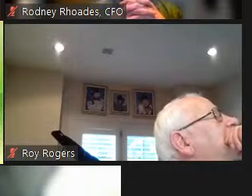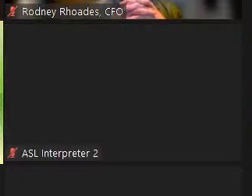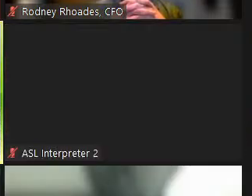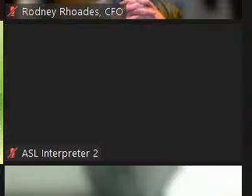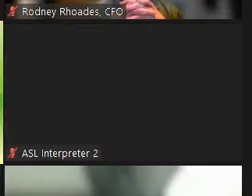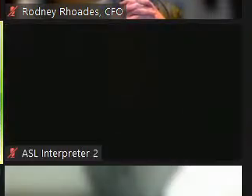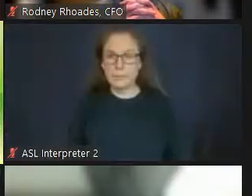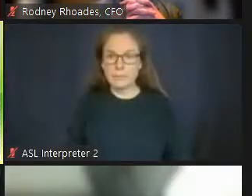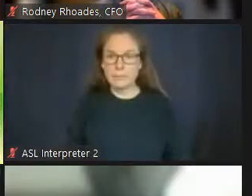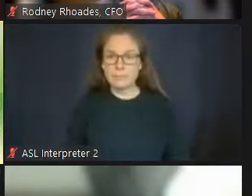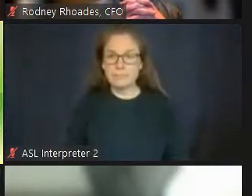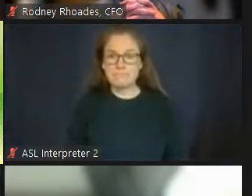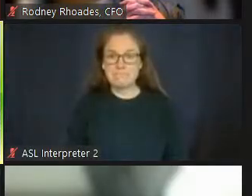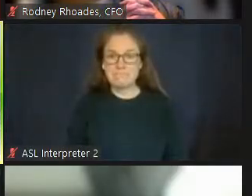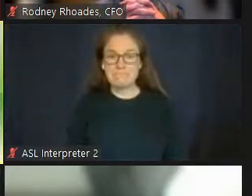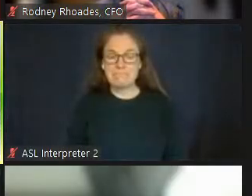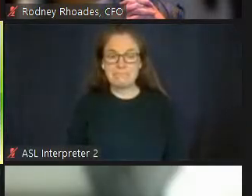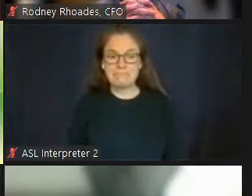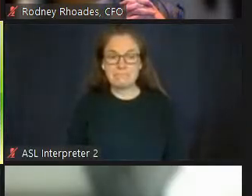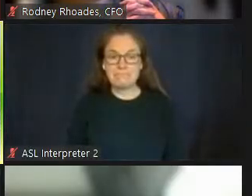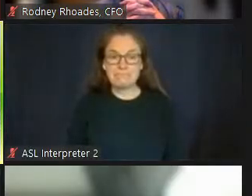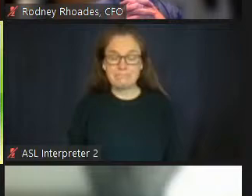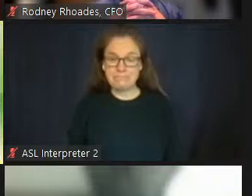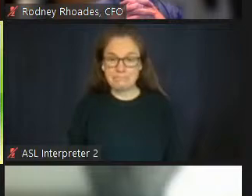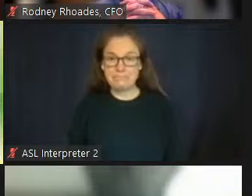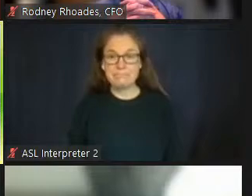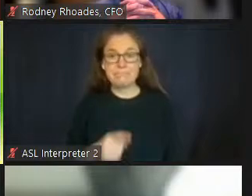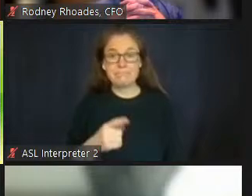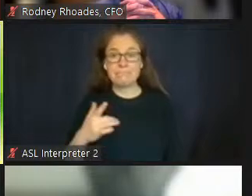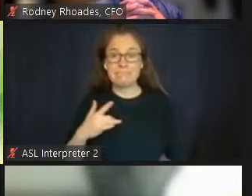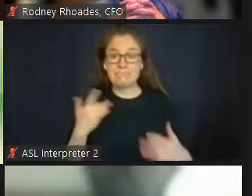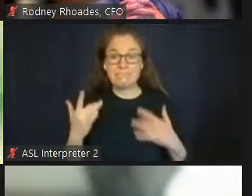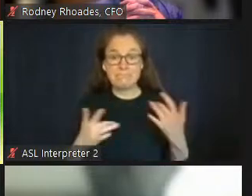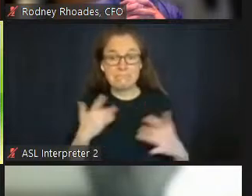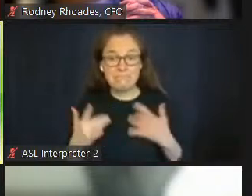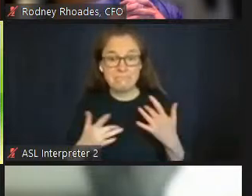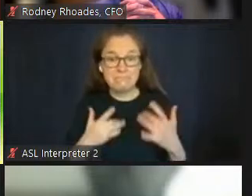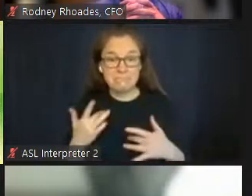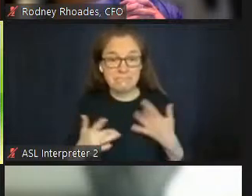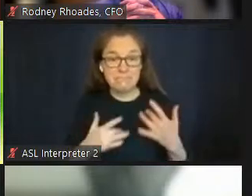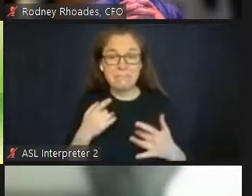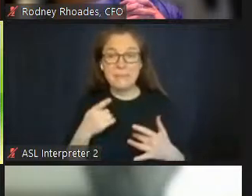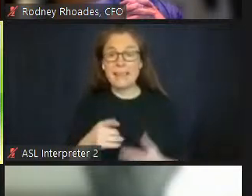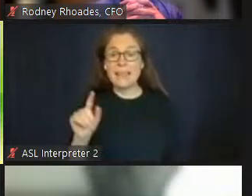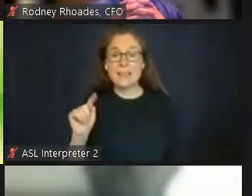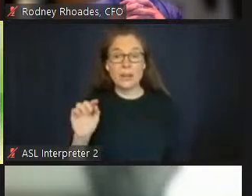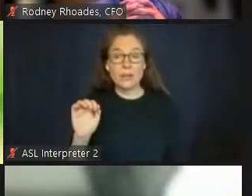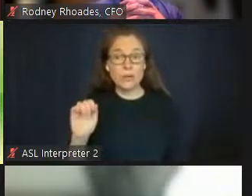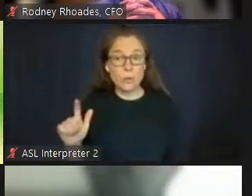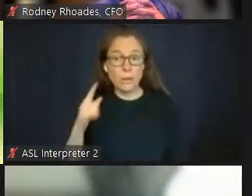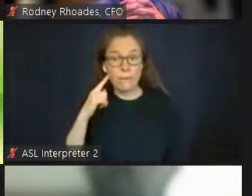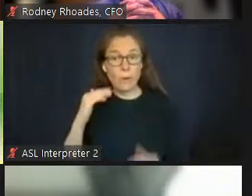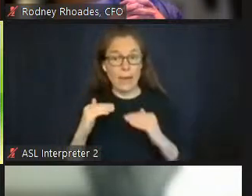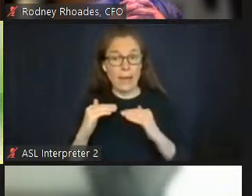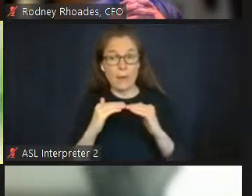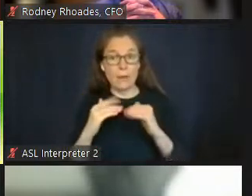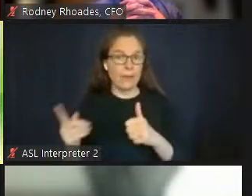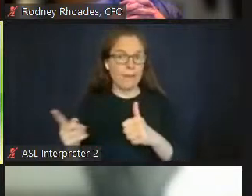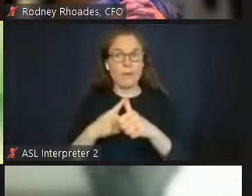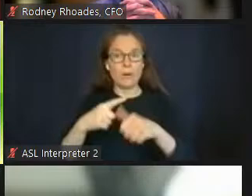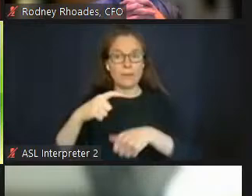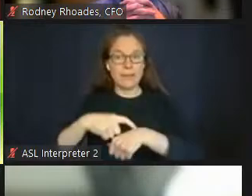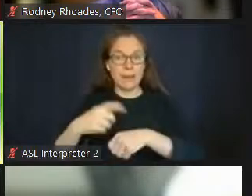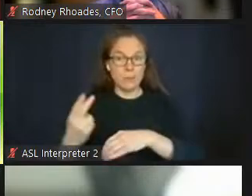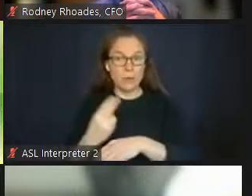What's very exciting about the deployment of the budget equity tool in this initial year is that we have